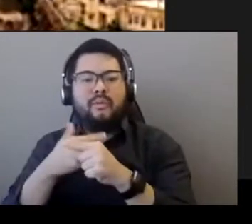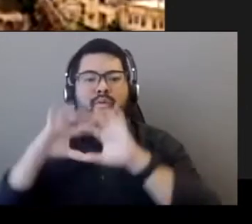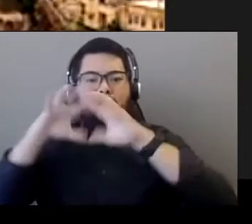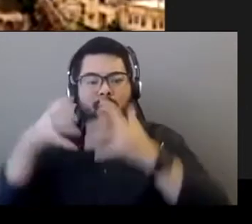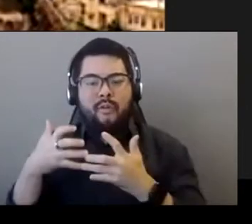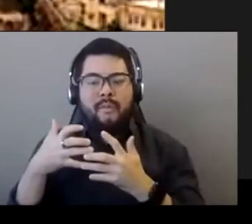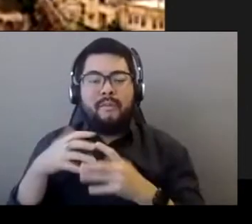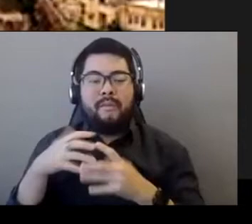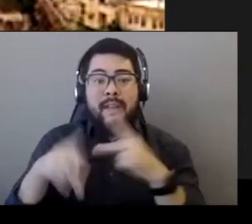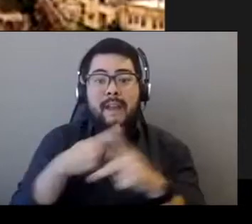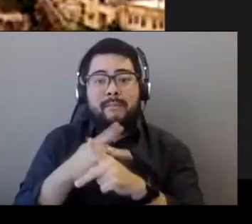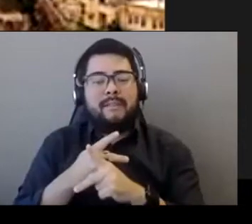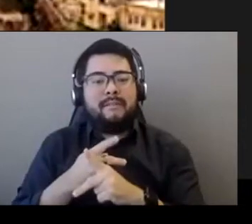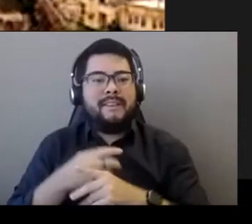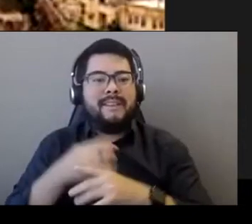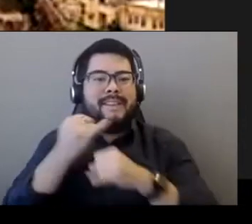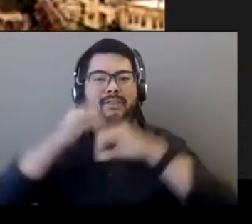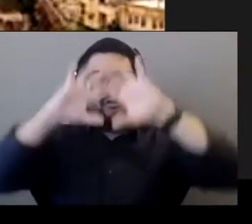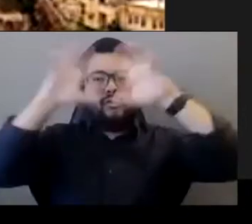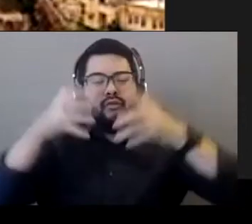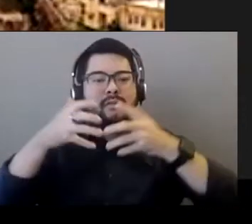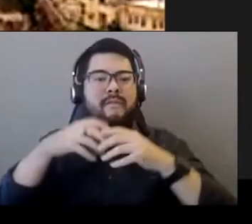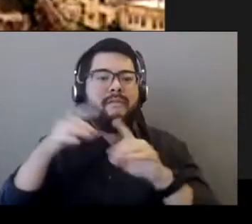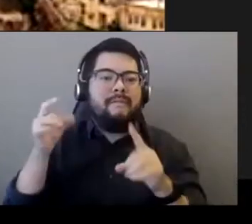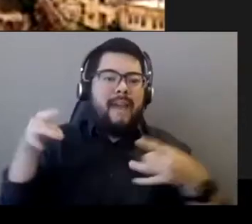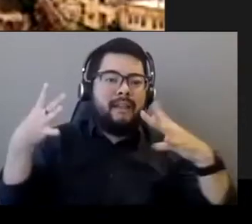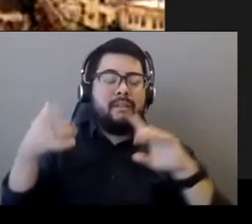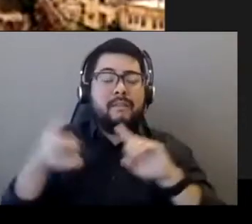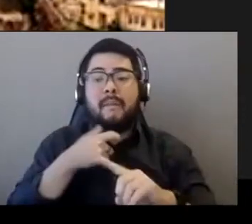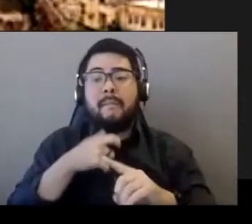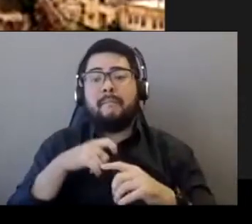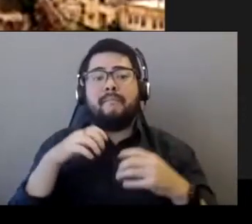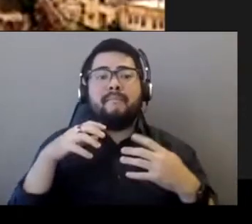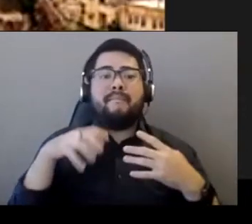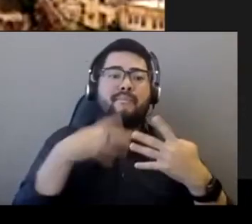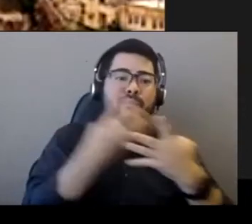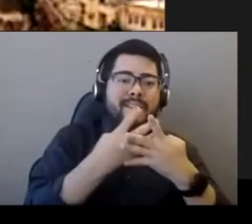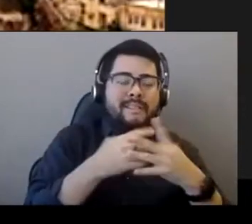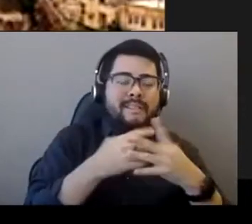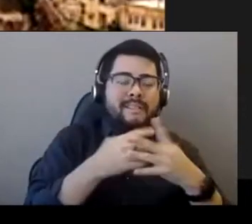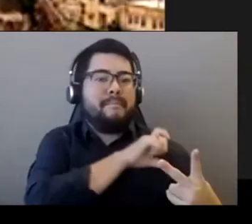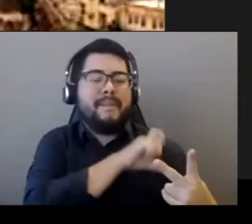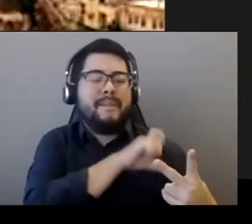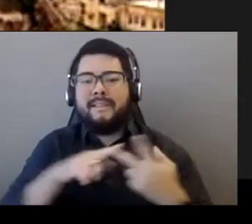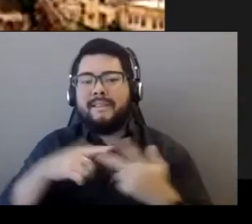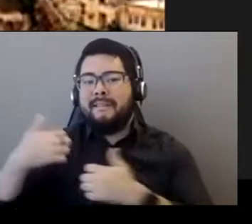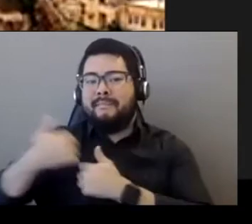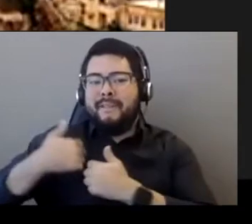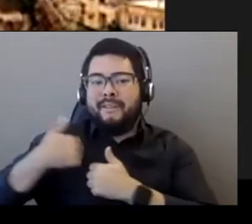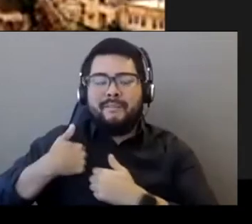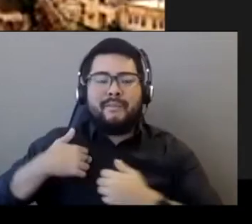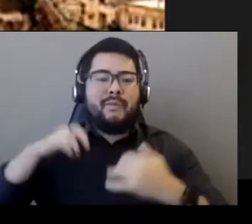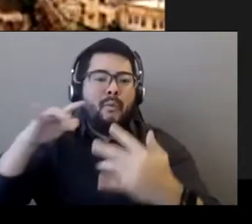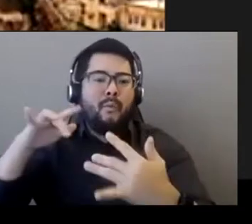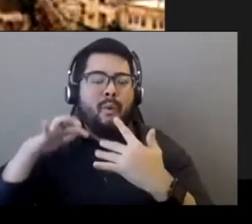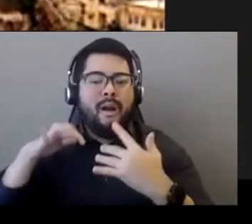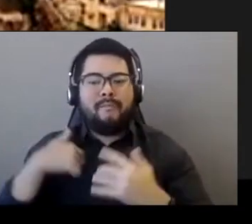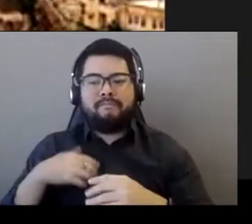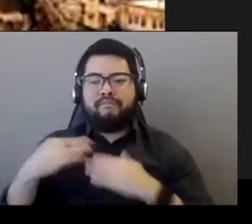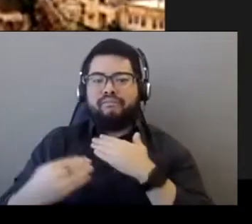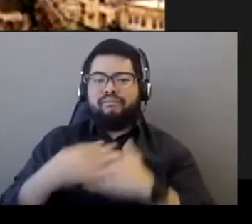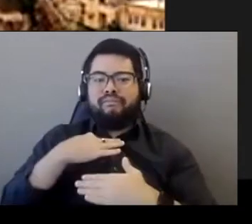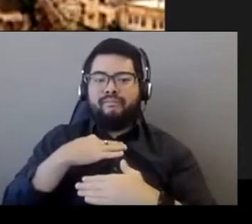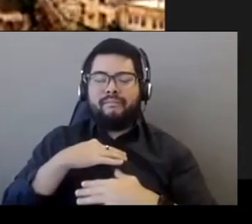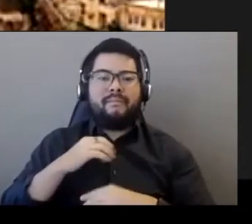institutionalized violence, from prisons and police to militarism and war, permeate our lives and our